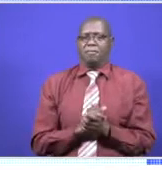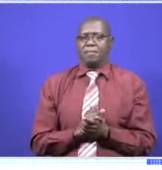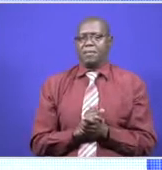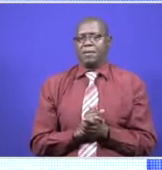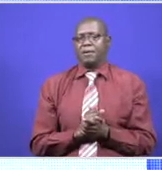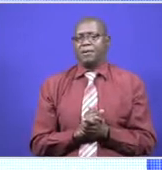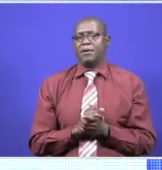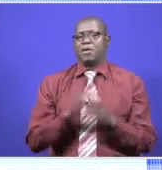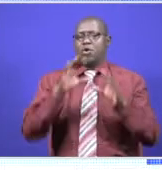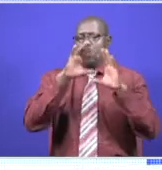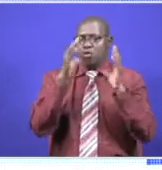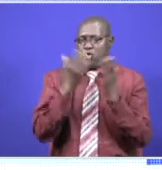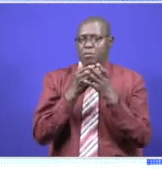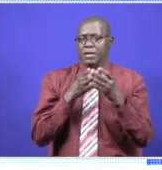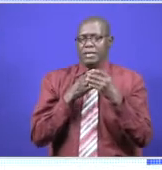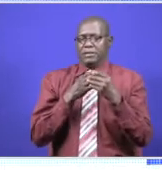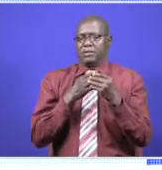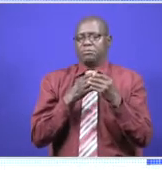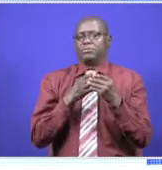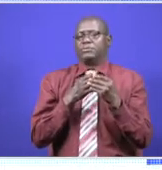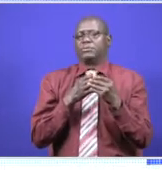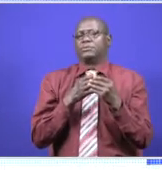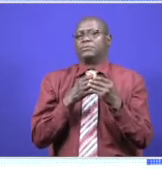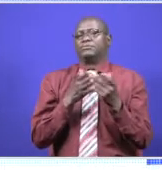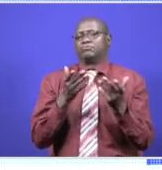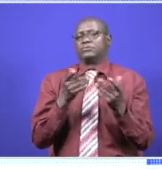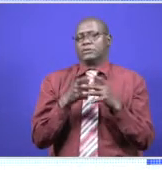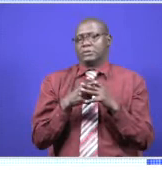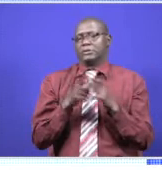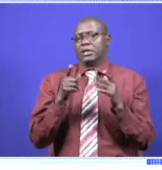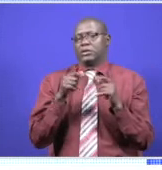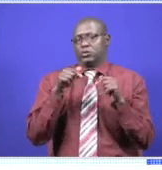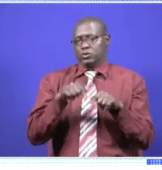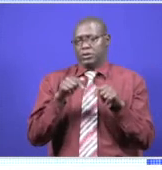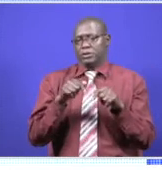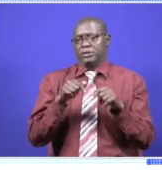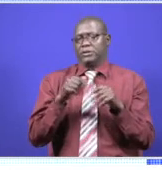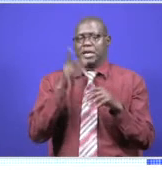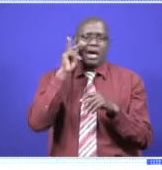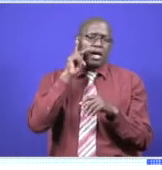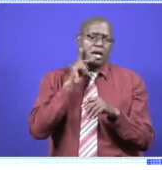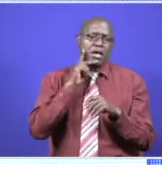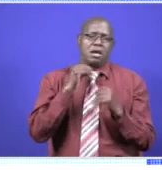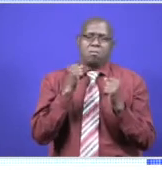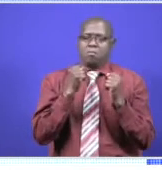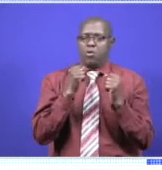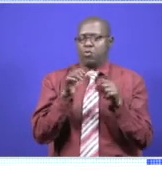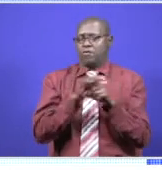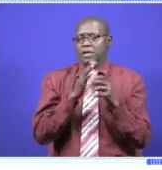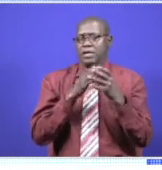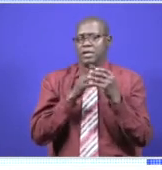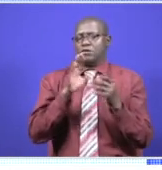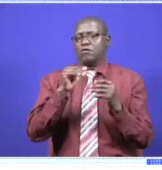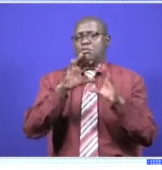The Global Leadership Summit kicked off on Thursday at CITAM Karen in Nairobi, bringing together powerful leaders from across the globe. The